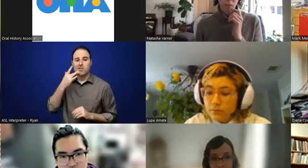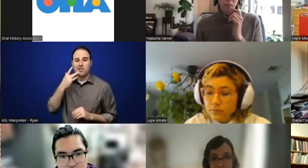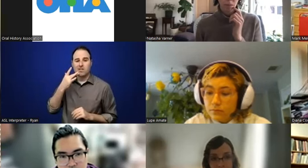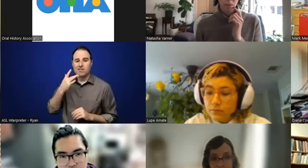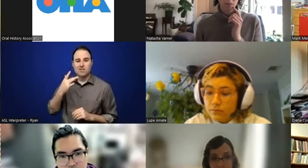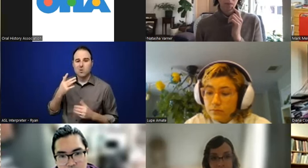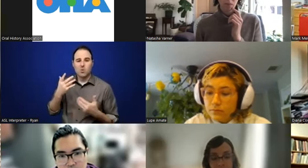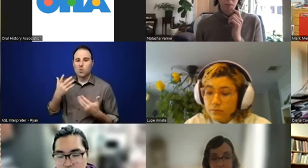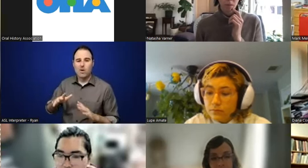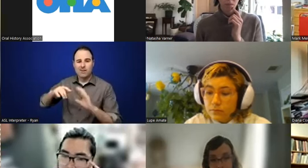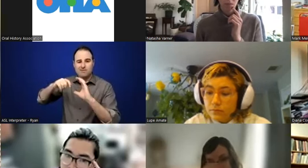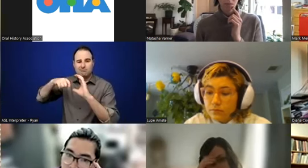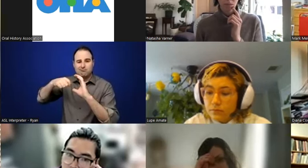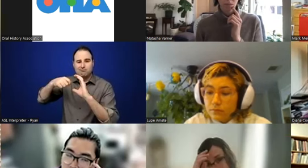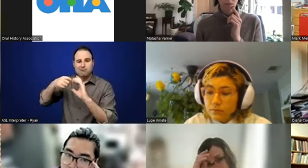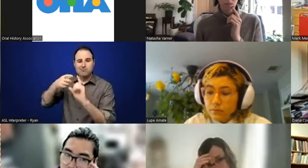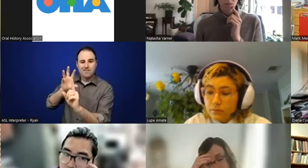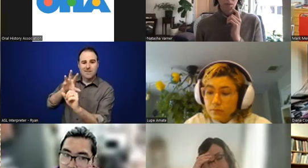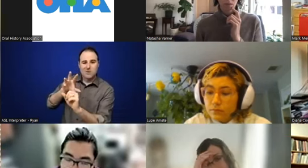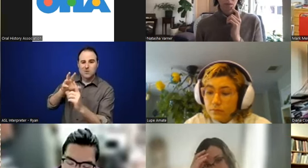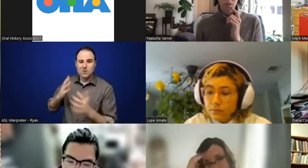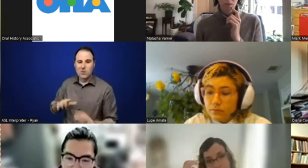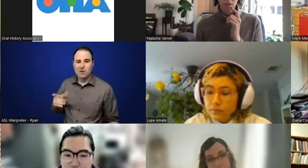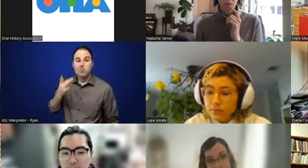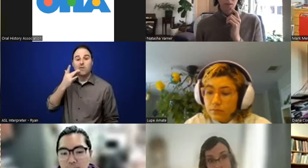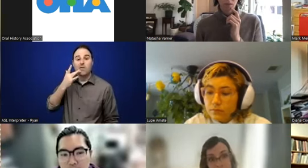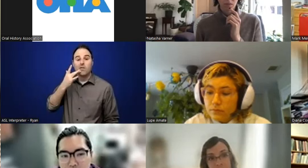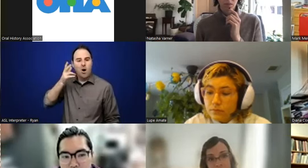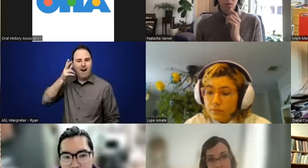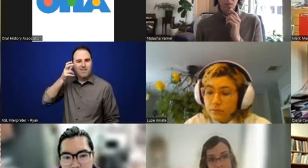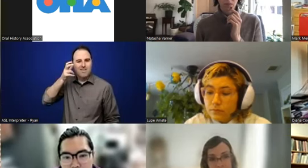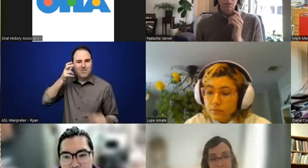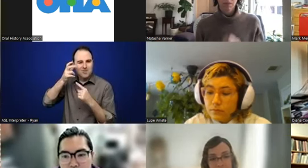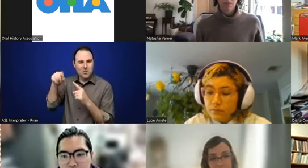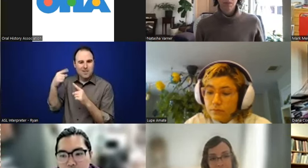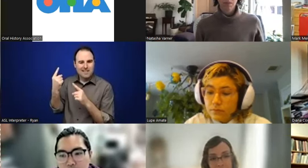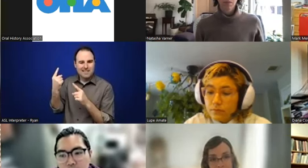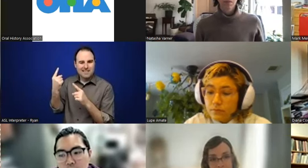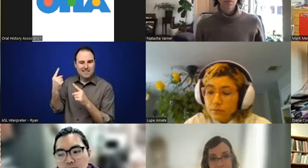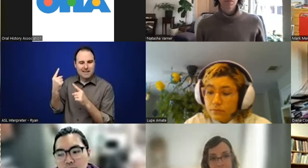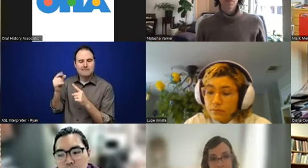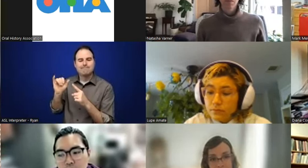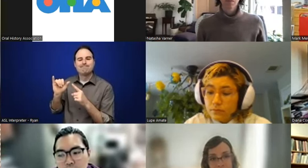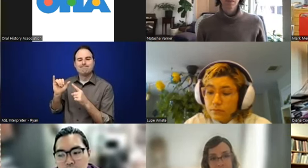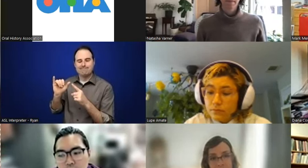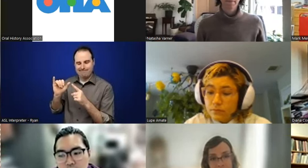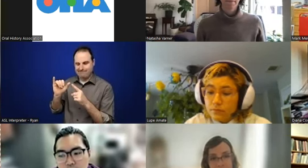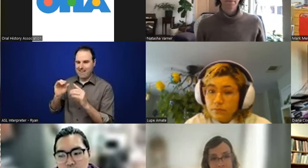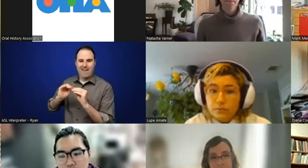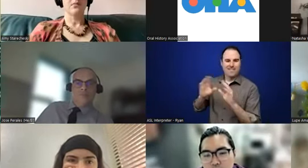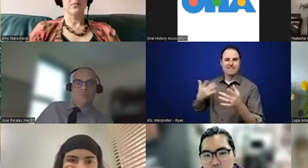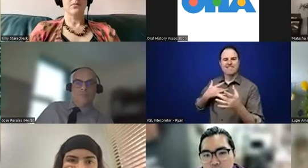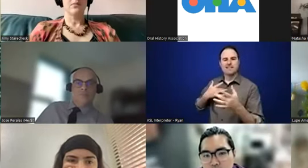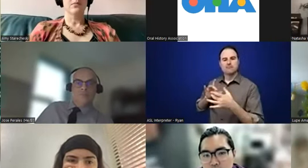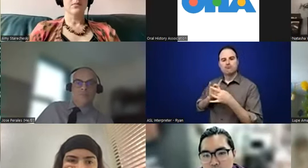a video camera. She prefers just to capture that audio. And I think, again, that speaks to the intimacy of it and the person that